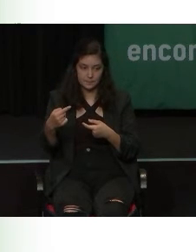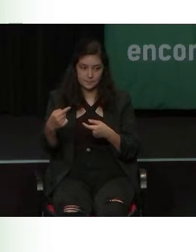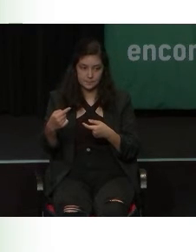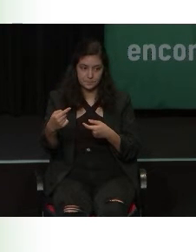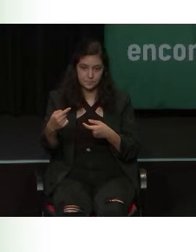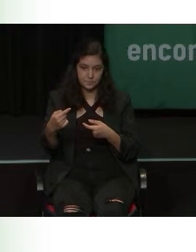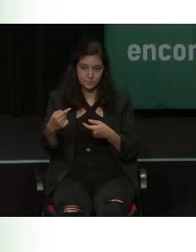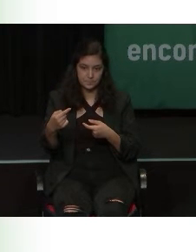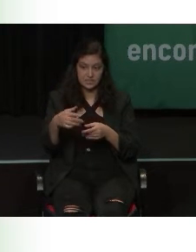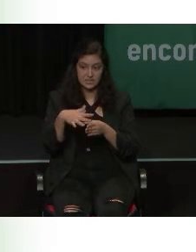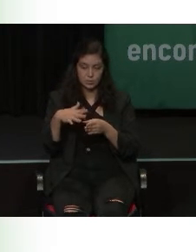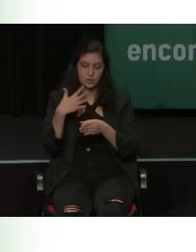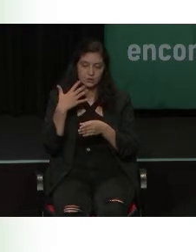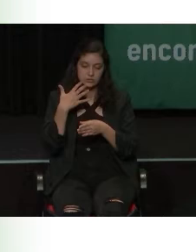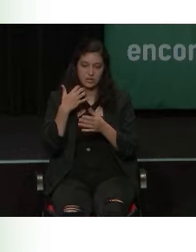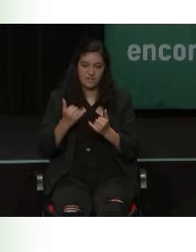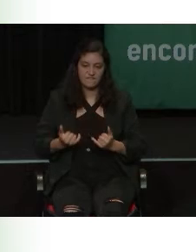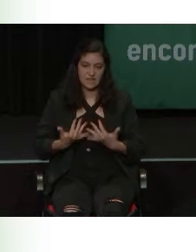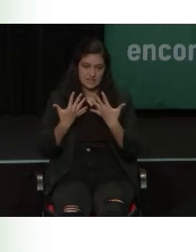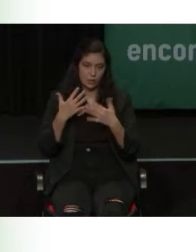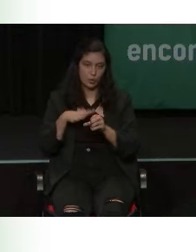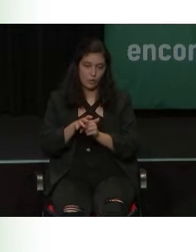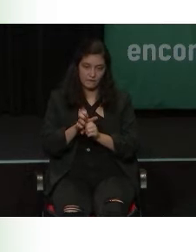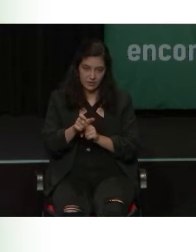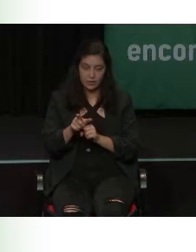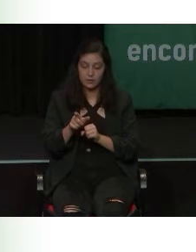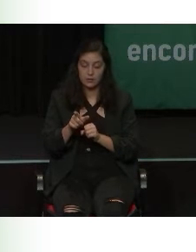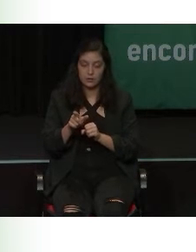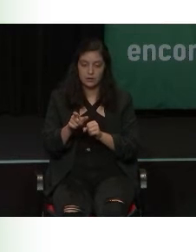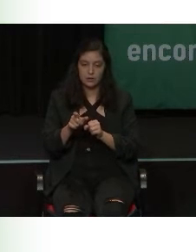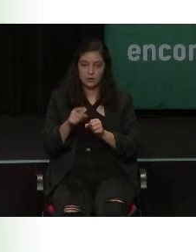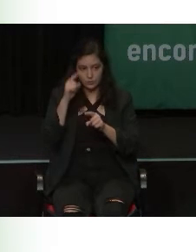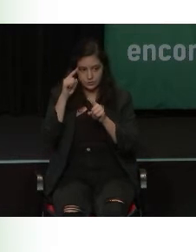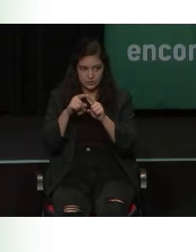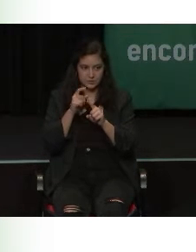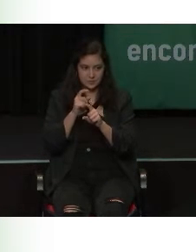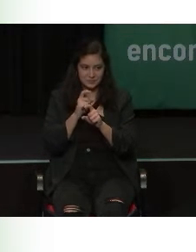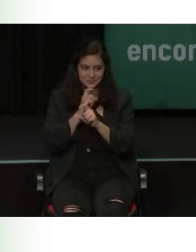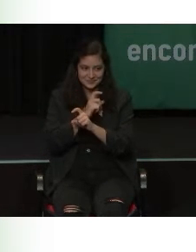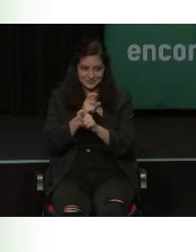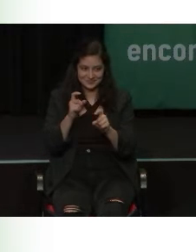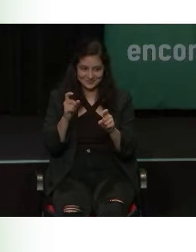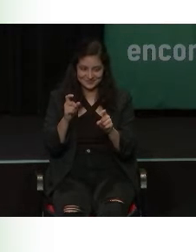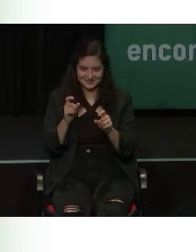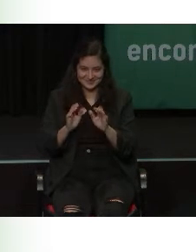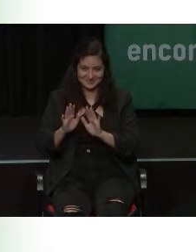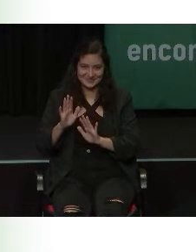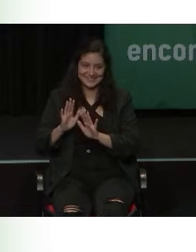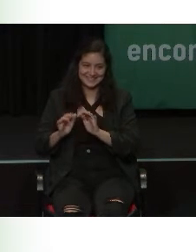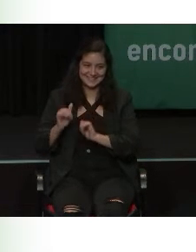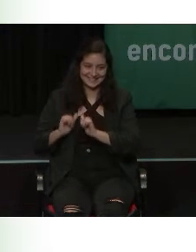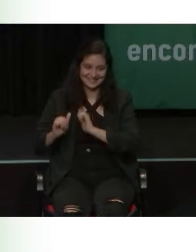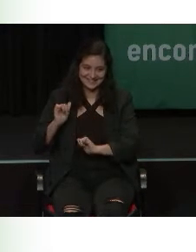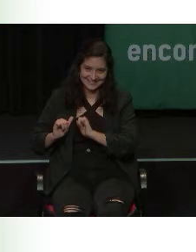case, to prevent situations of infections by COVID, to advise